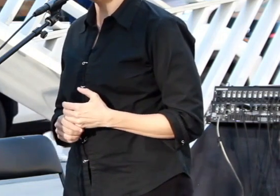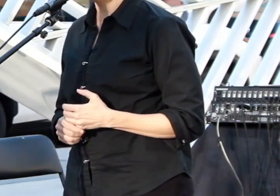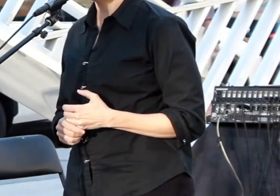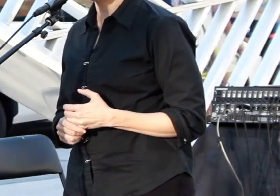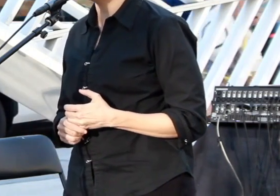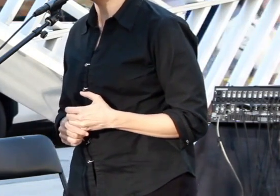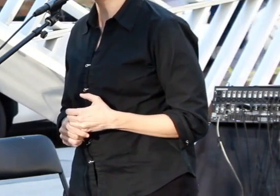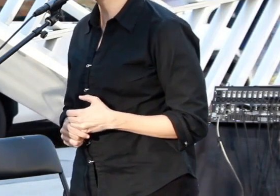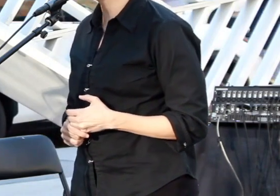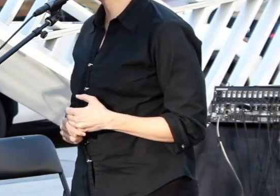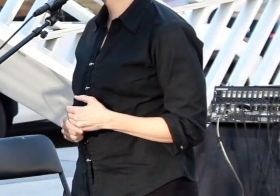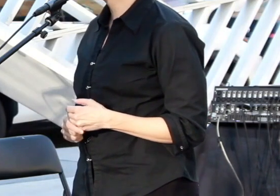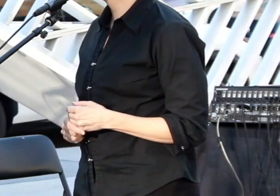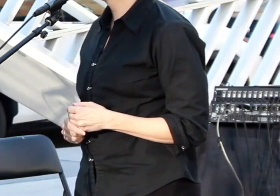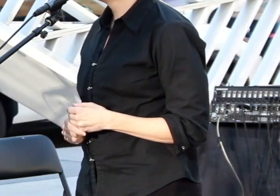not seeing.